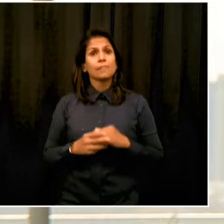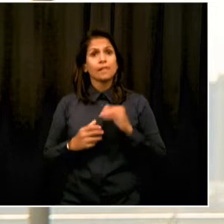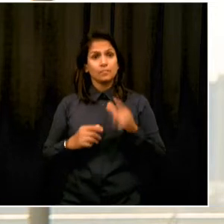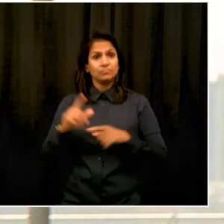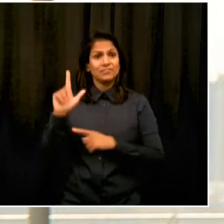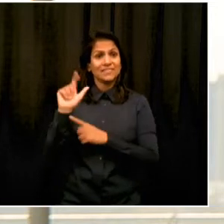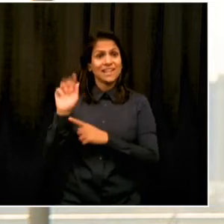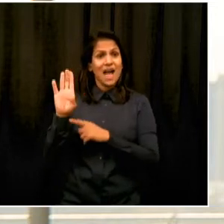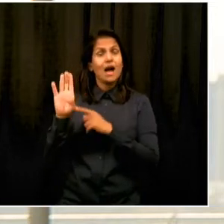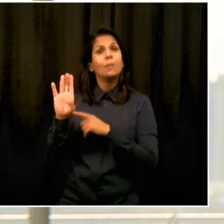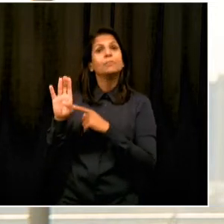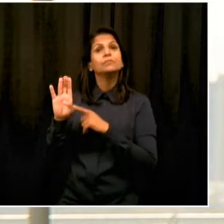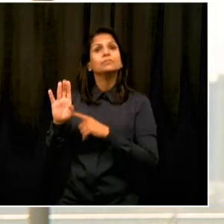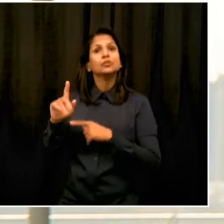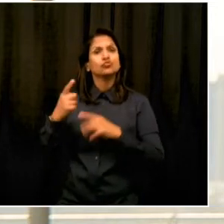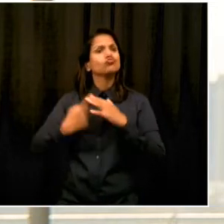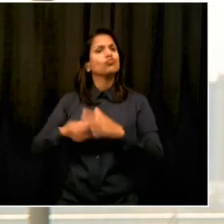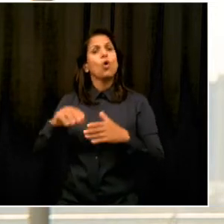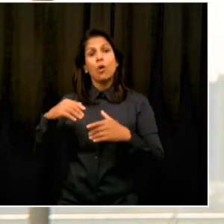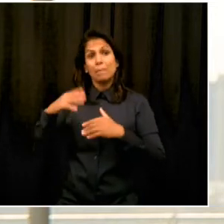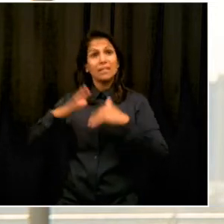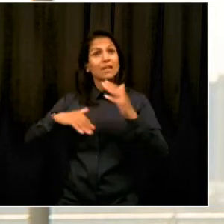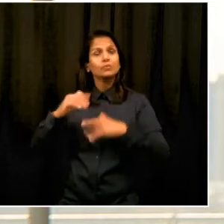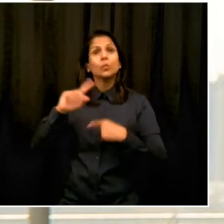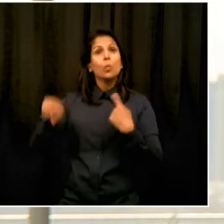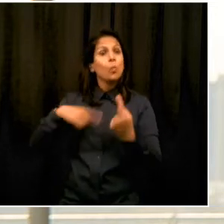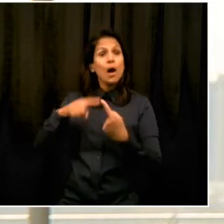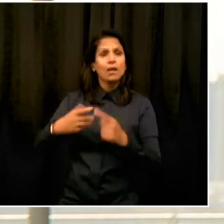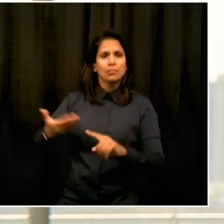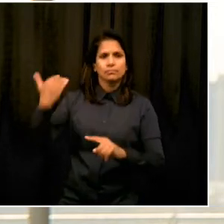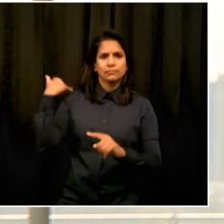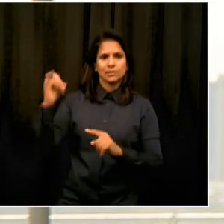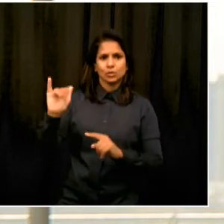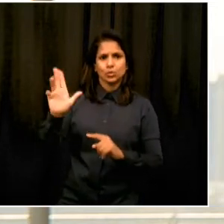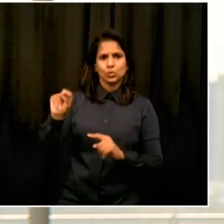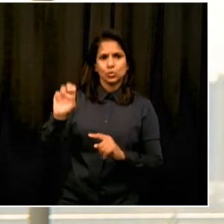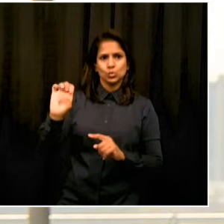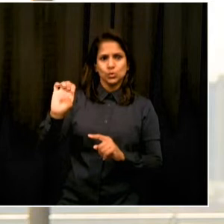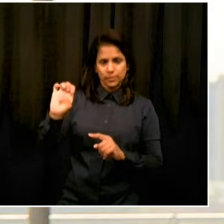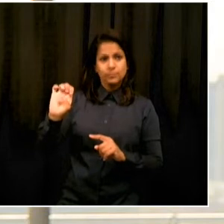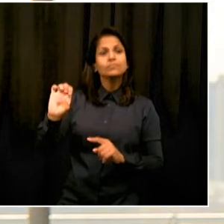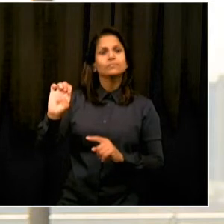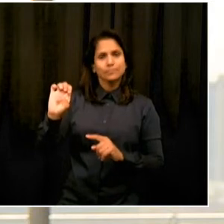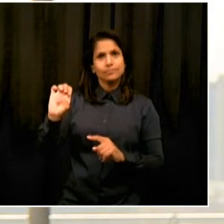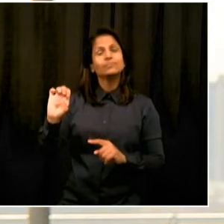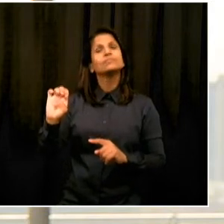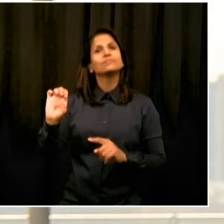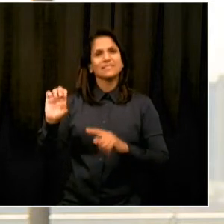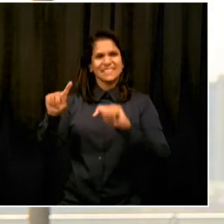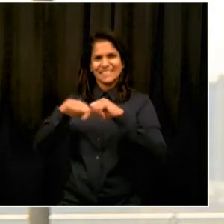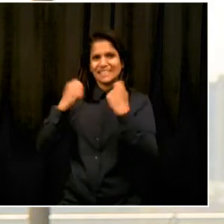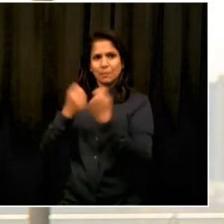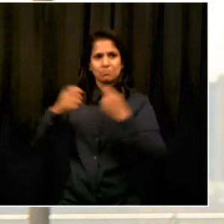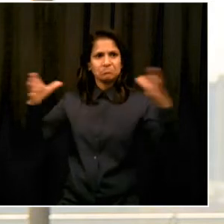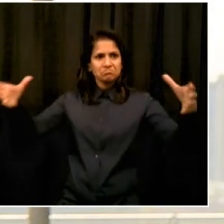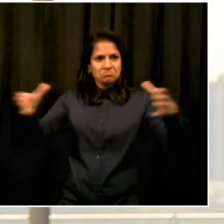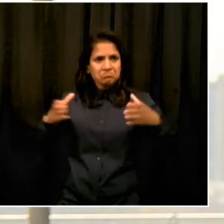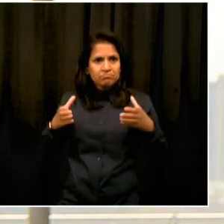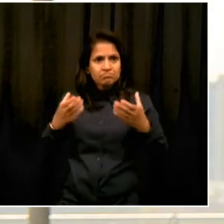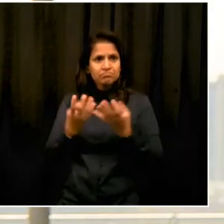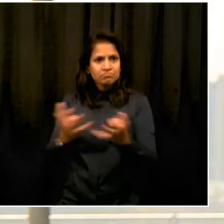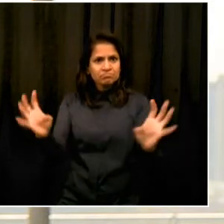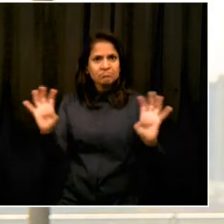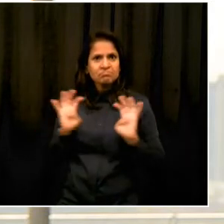cross-sector collaboration. It was led by my team at EDC with incredible partnership from health and hospitals and the Department of